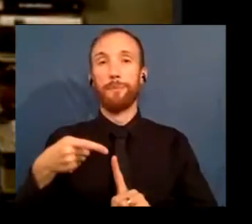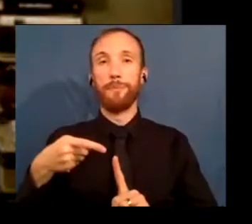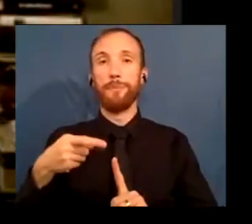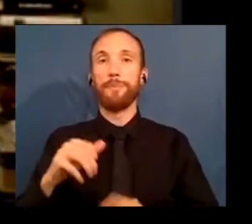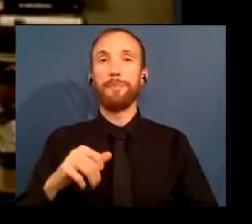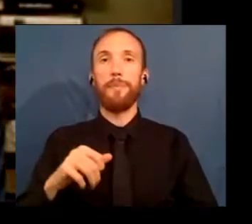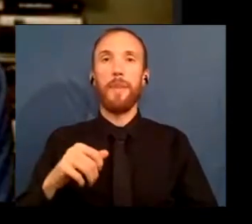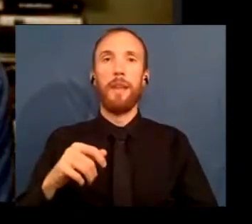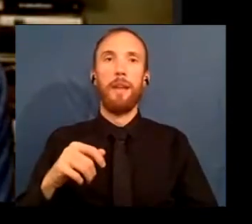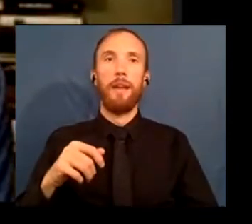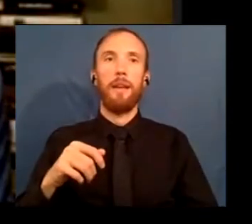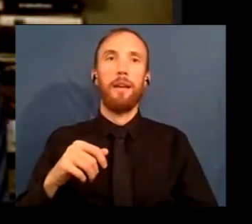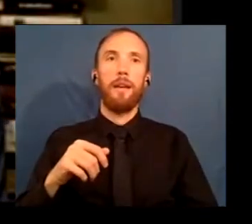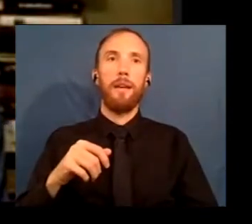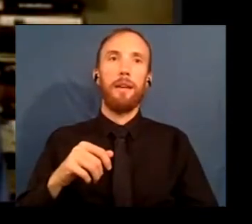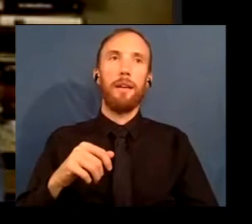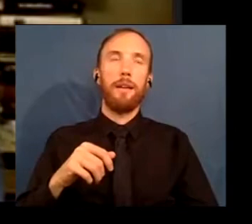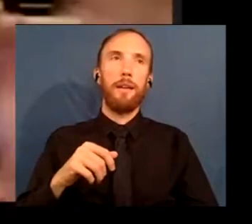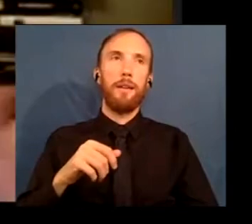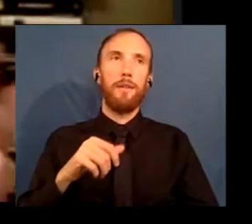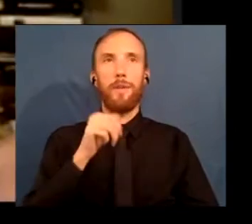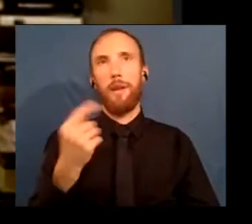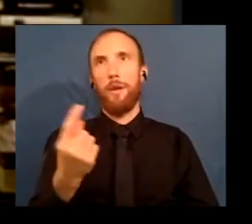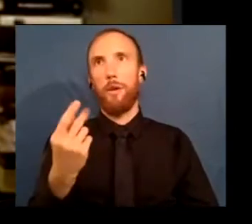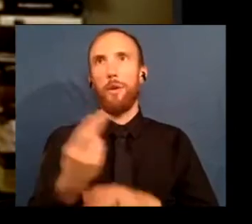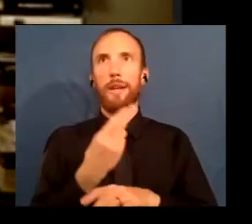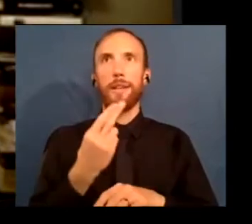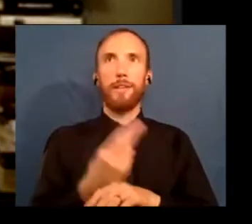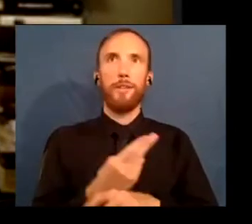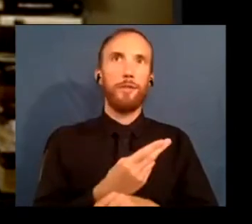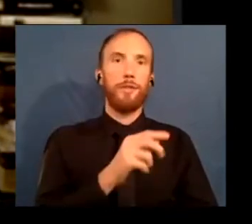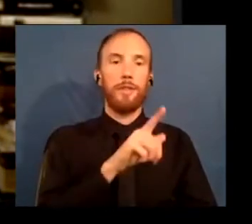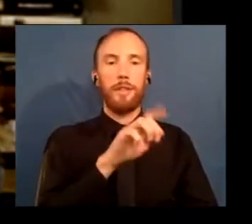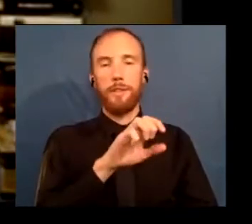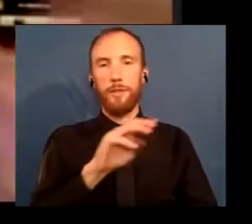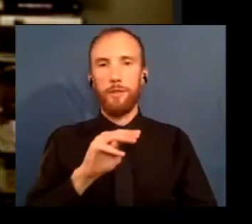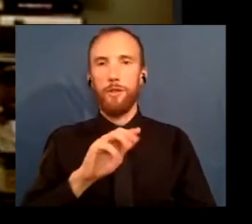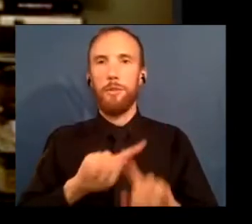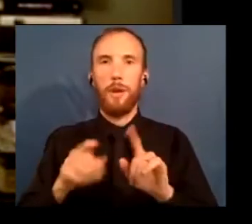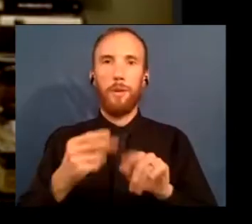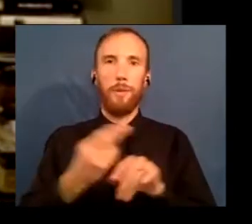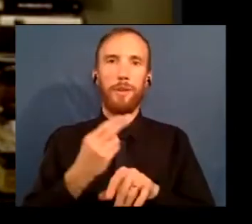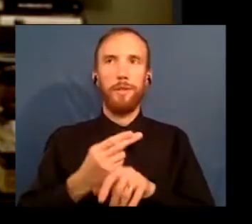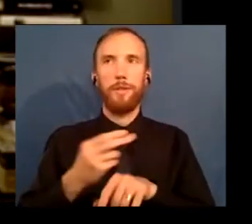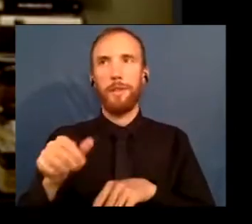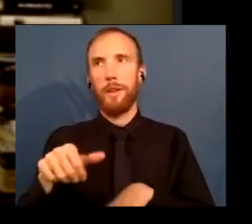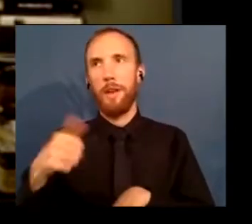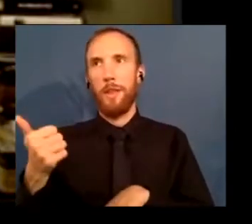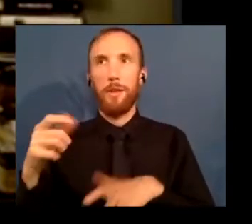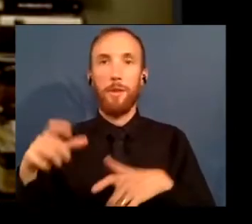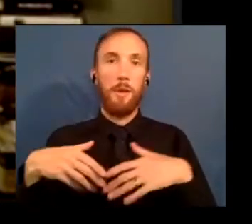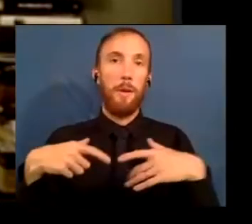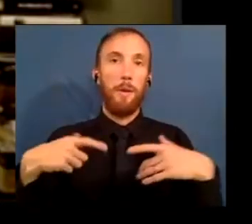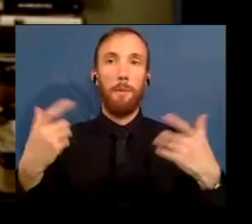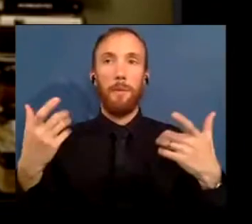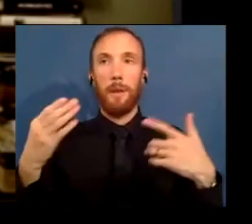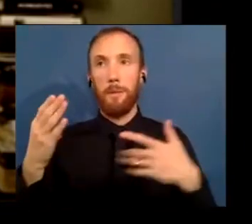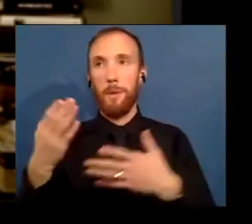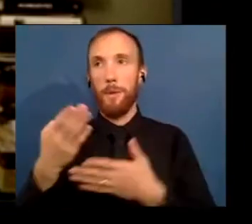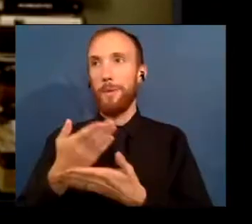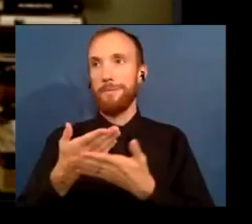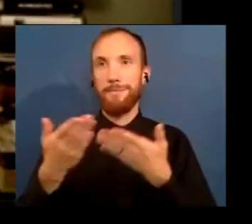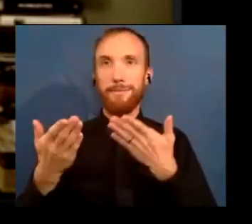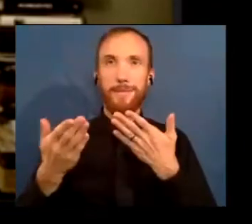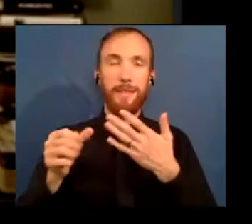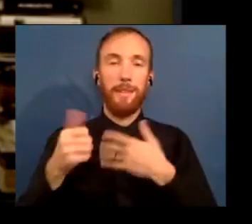we don't always use Zoom. We use Big Blue Button and other free software means to gather together. And